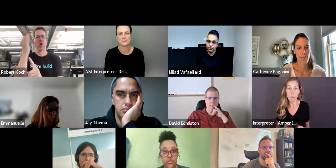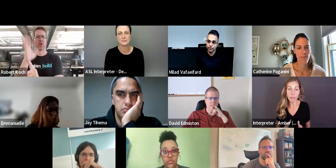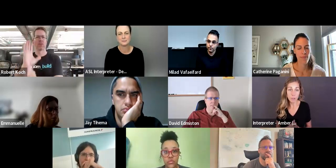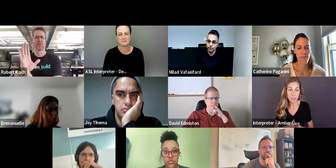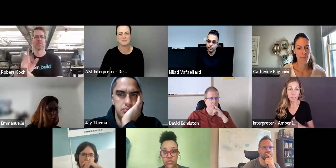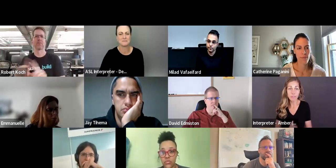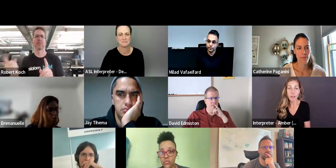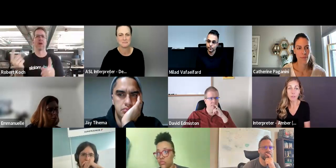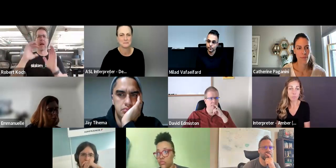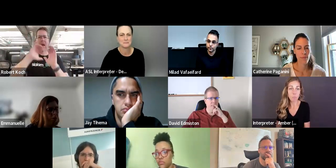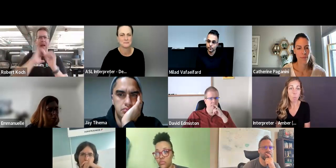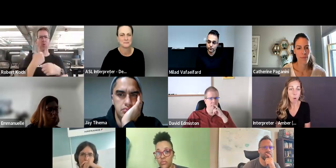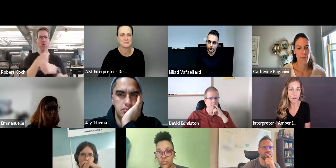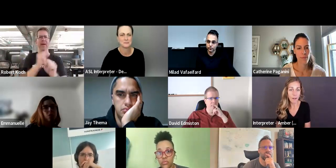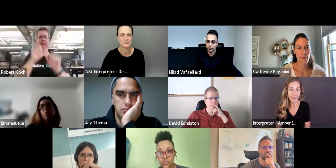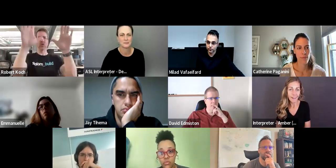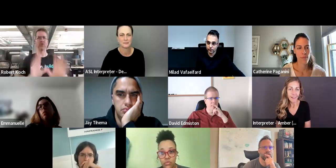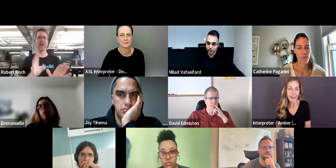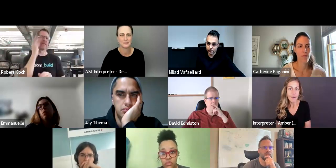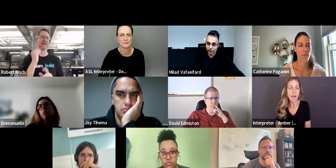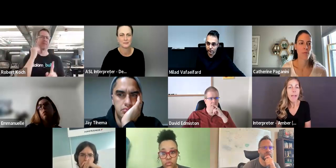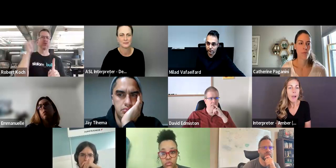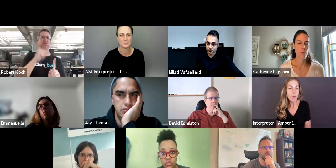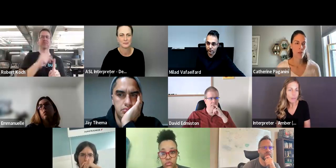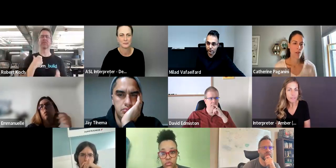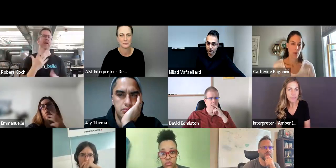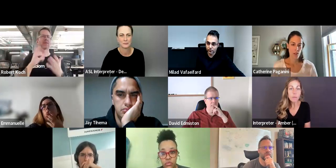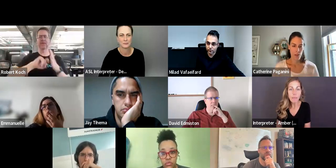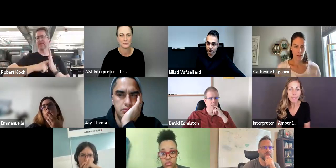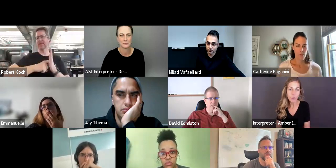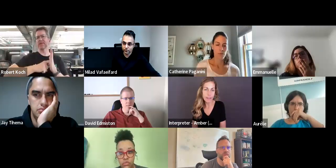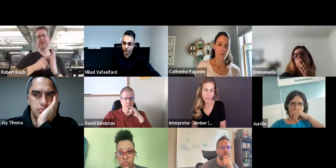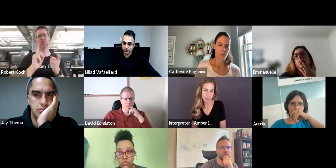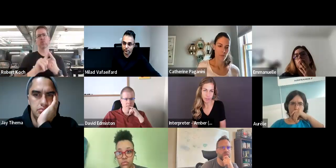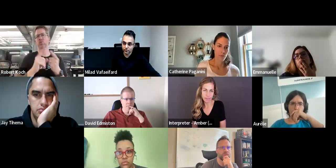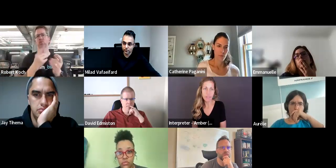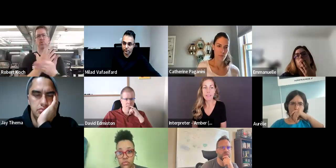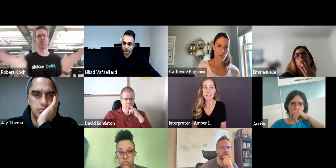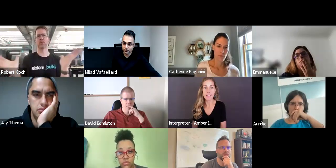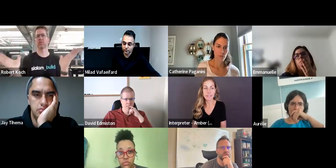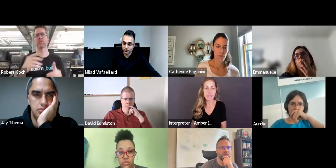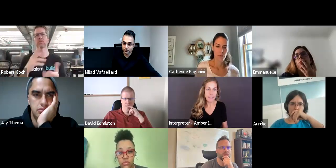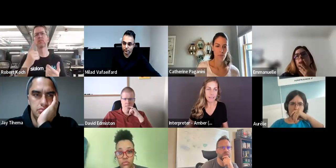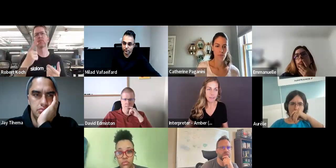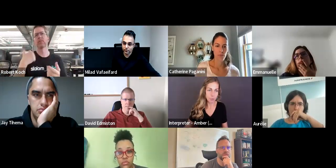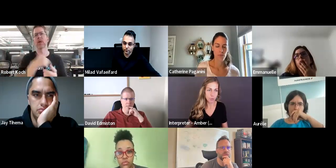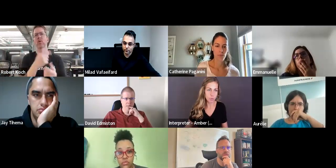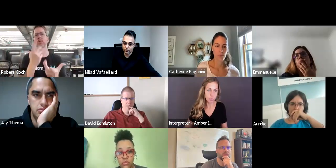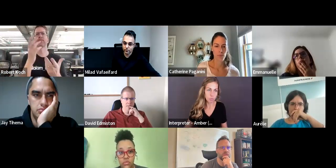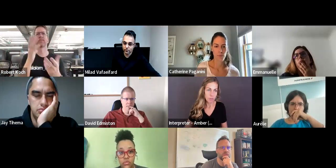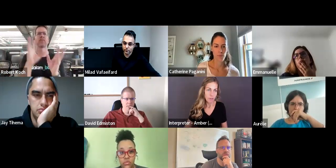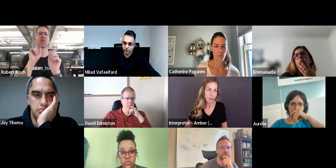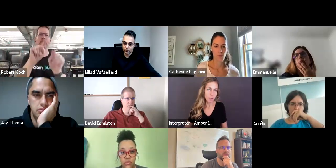For accommodations and whatnot, how it is that we make a great experience, I think, is key